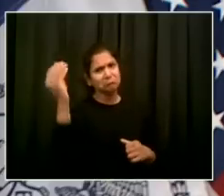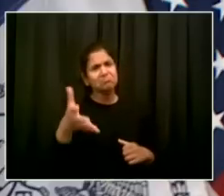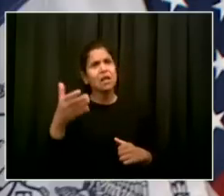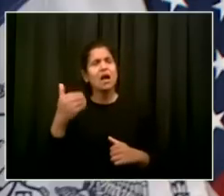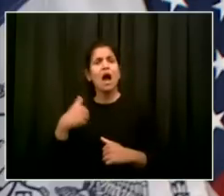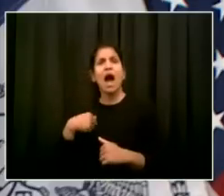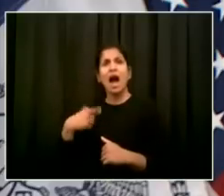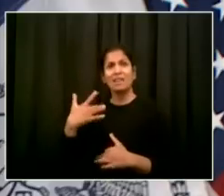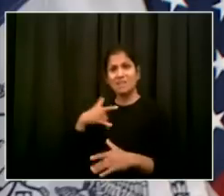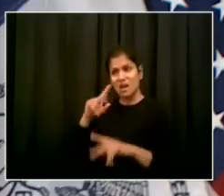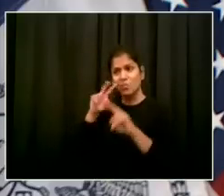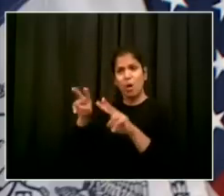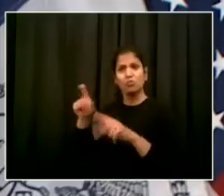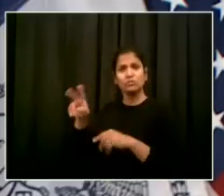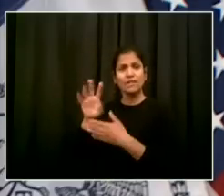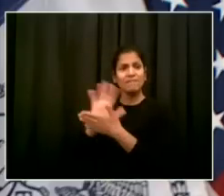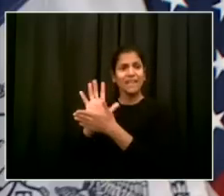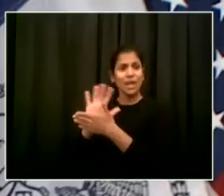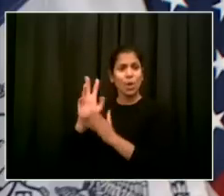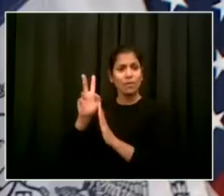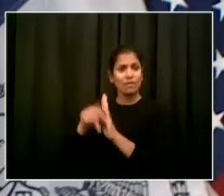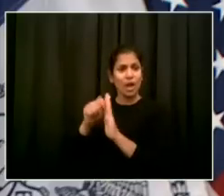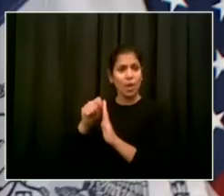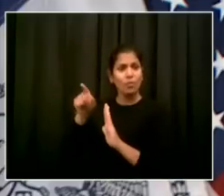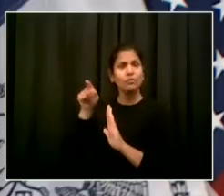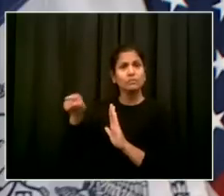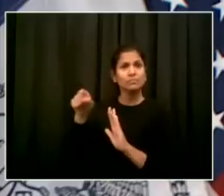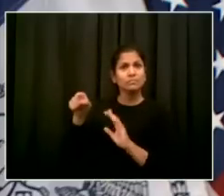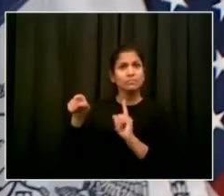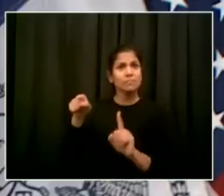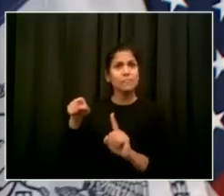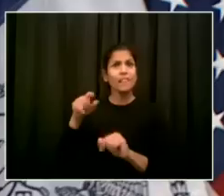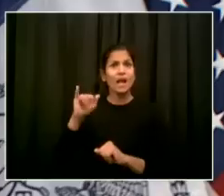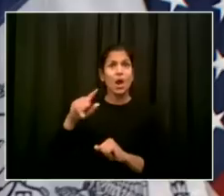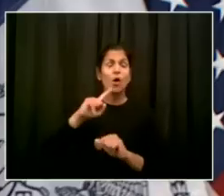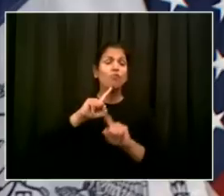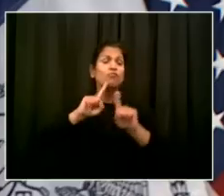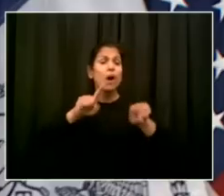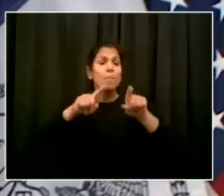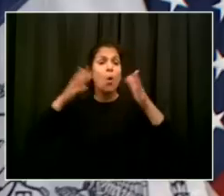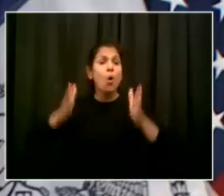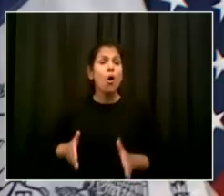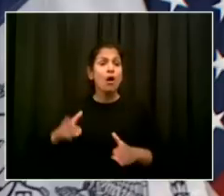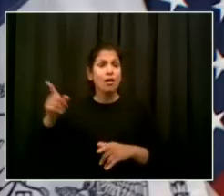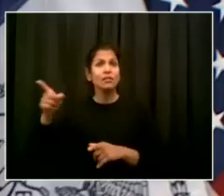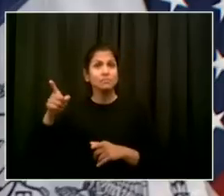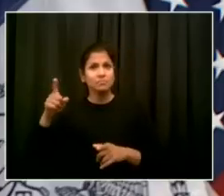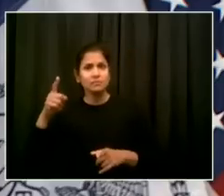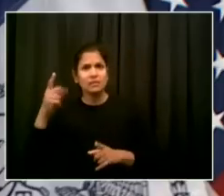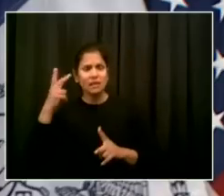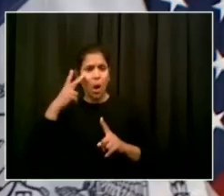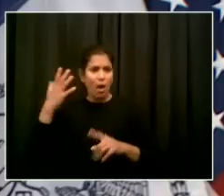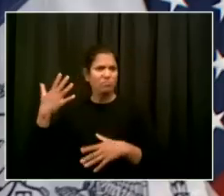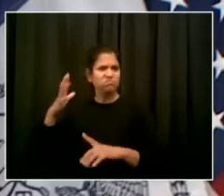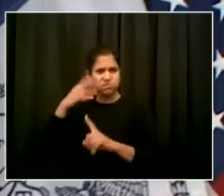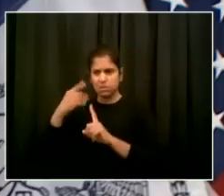journalist, a journalist who really cares about doing the work of informing people what's going on. And